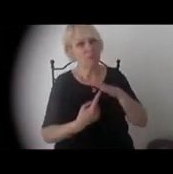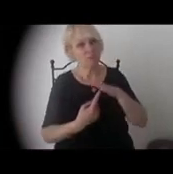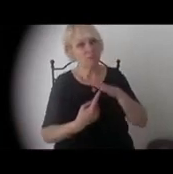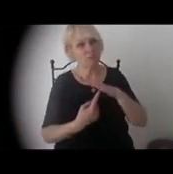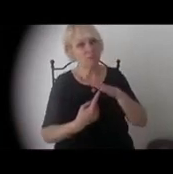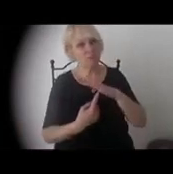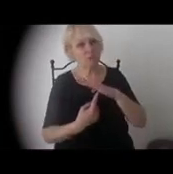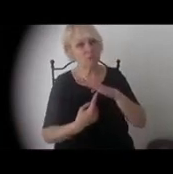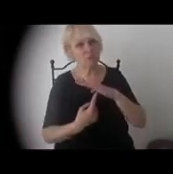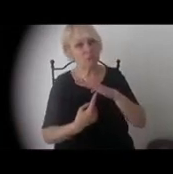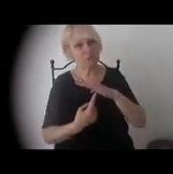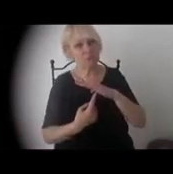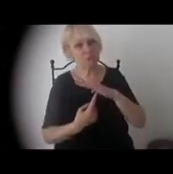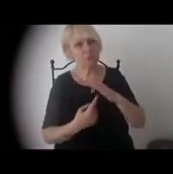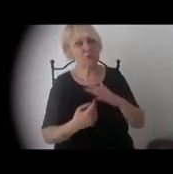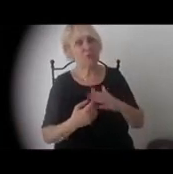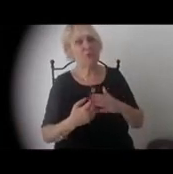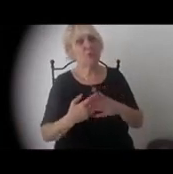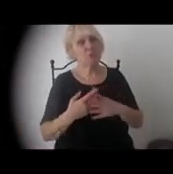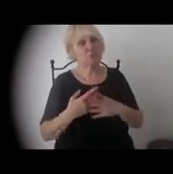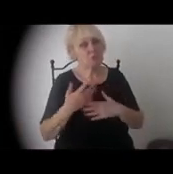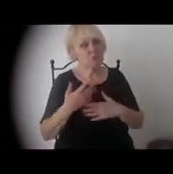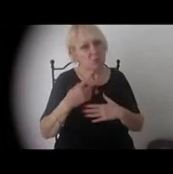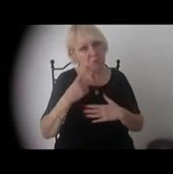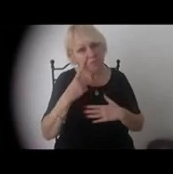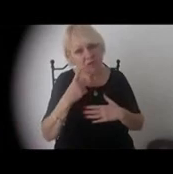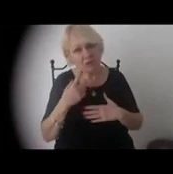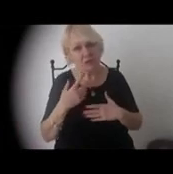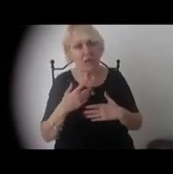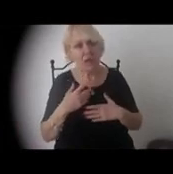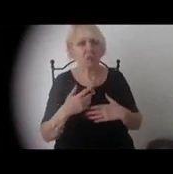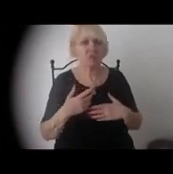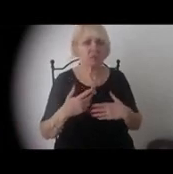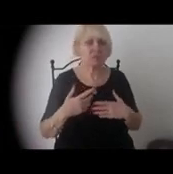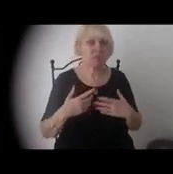part, and can, I think, in itself